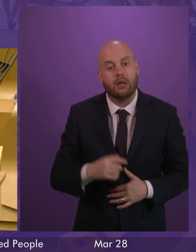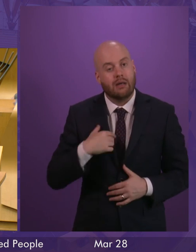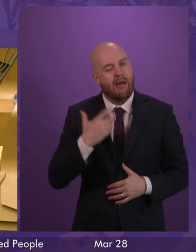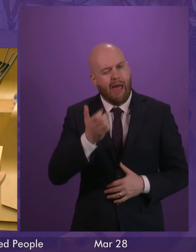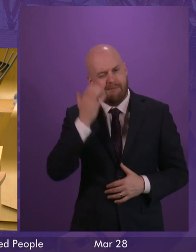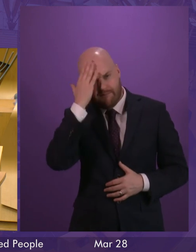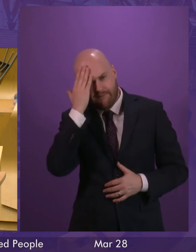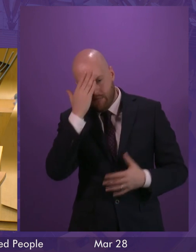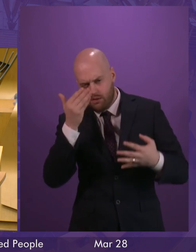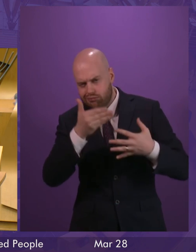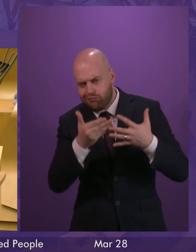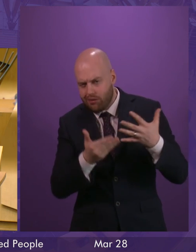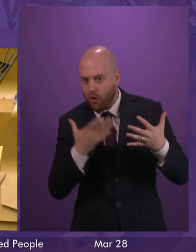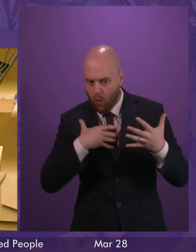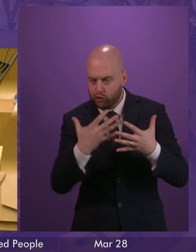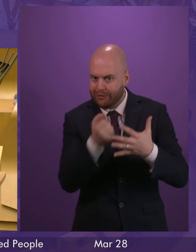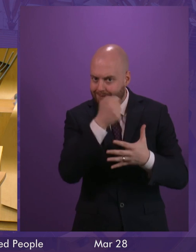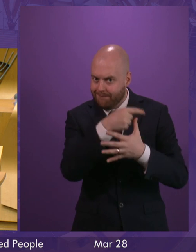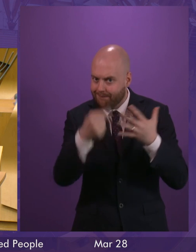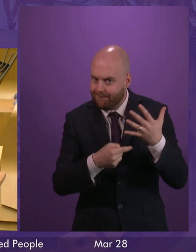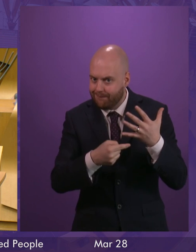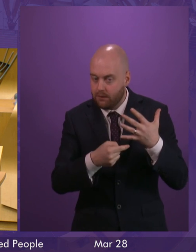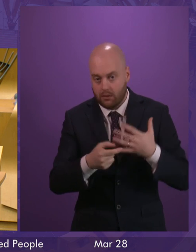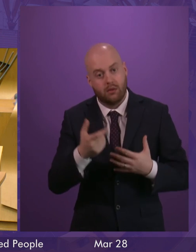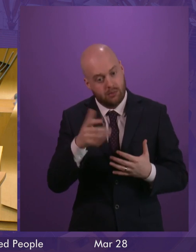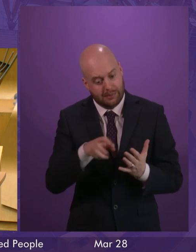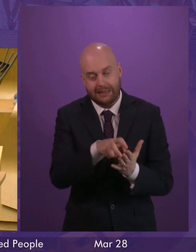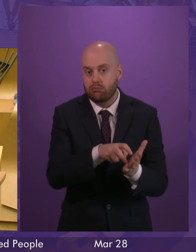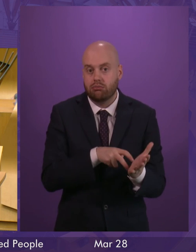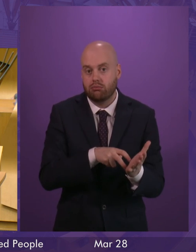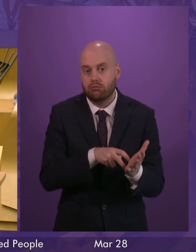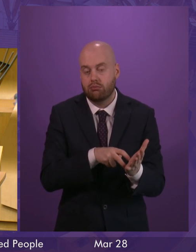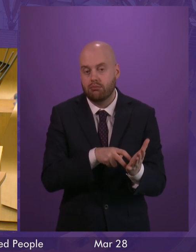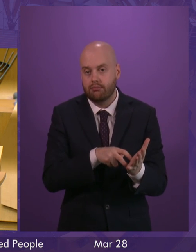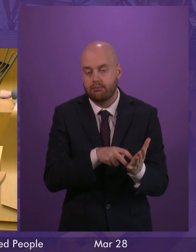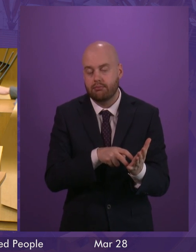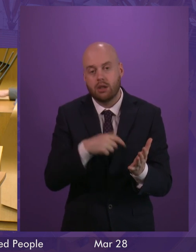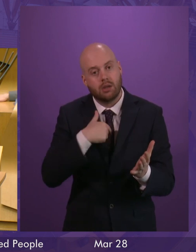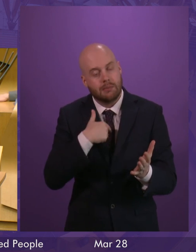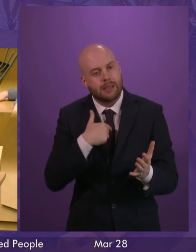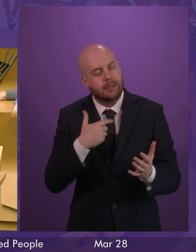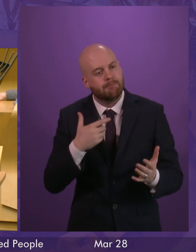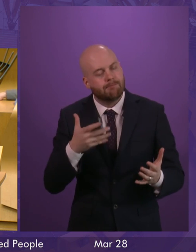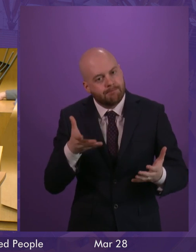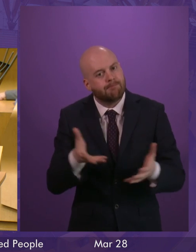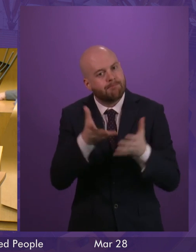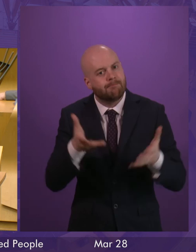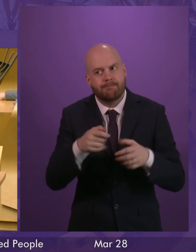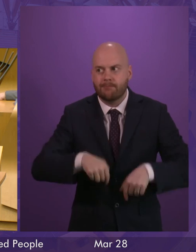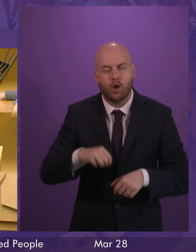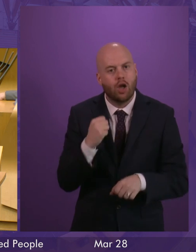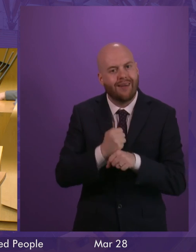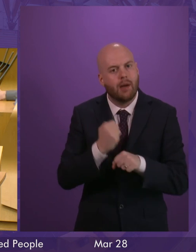to do so. I have laid that out very clearly to Anne Whiteman. I embrace the leadership role that the Scottish Government has in that regard. It is